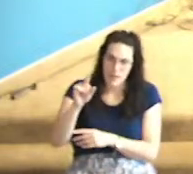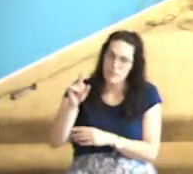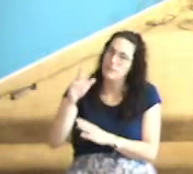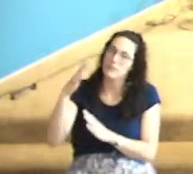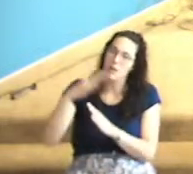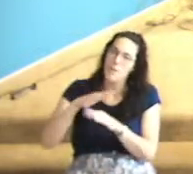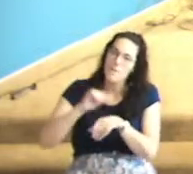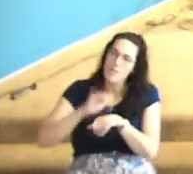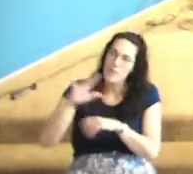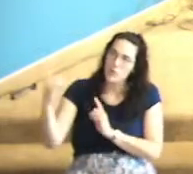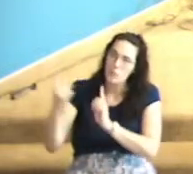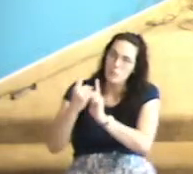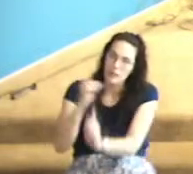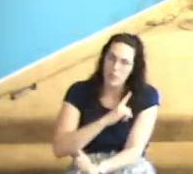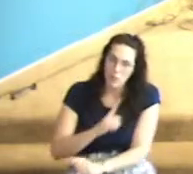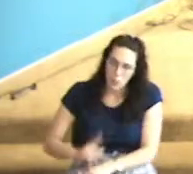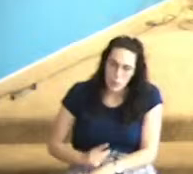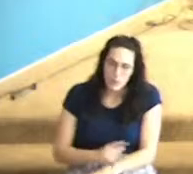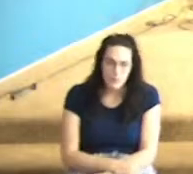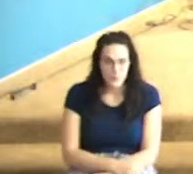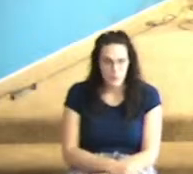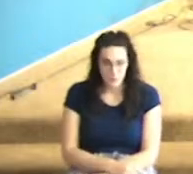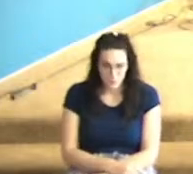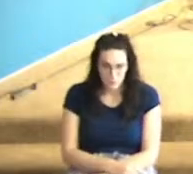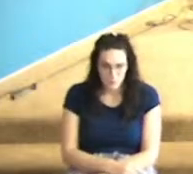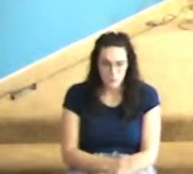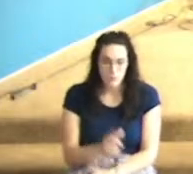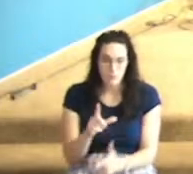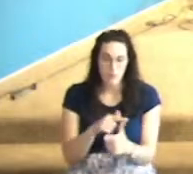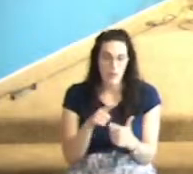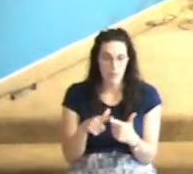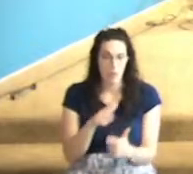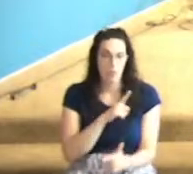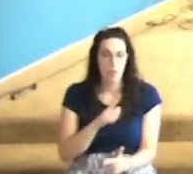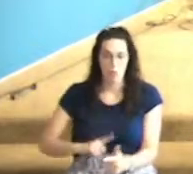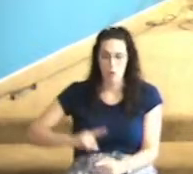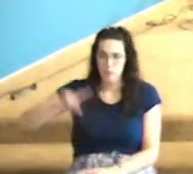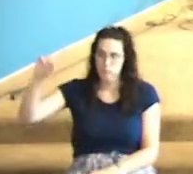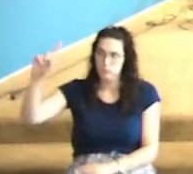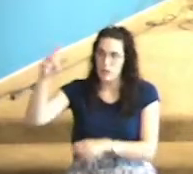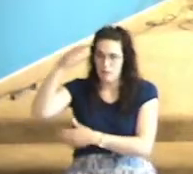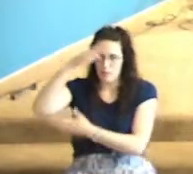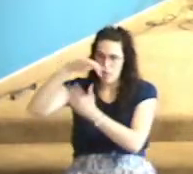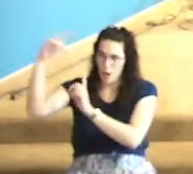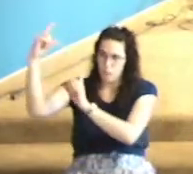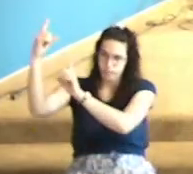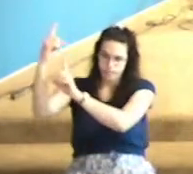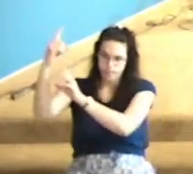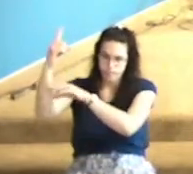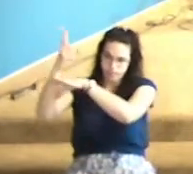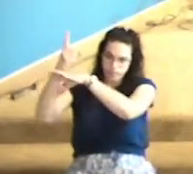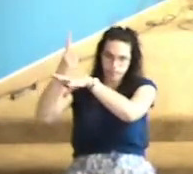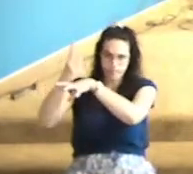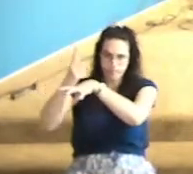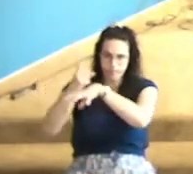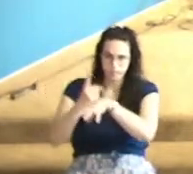hands. Verse 5. Then the Lord came down in the cloud and stood there with